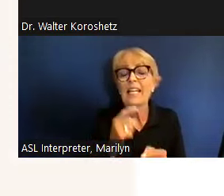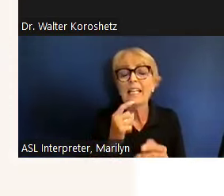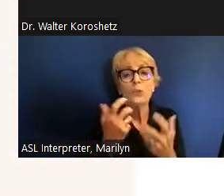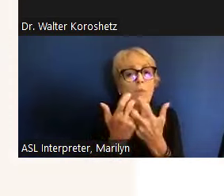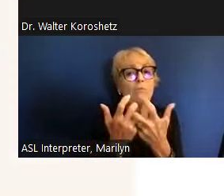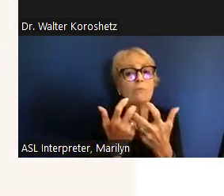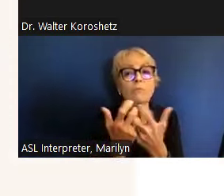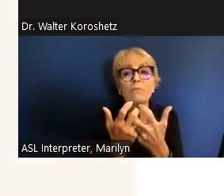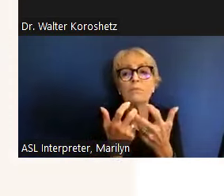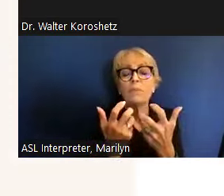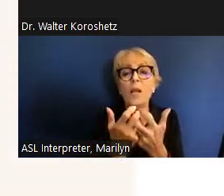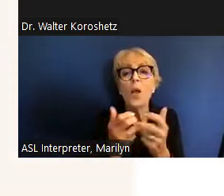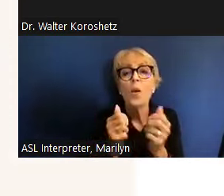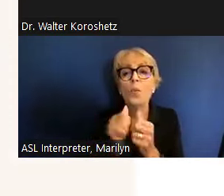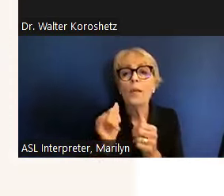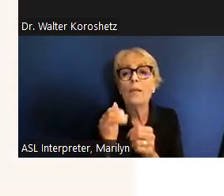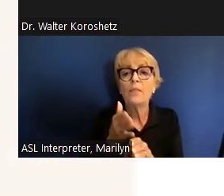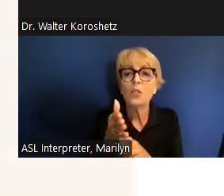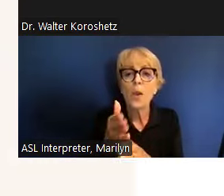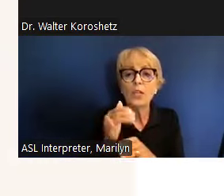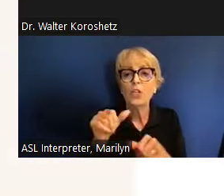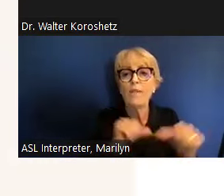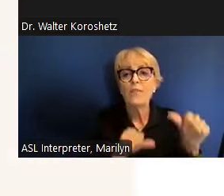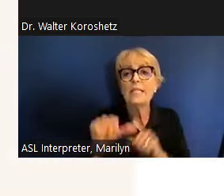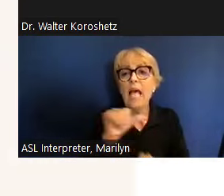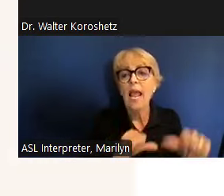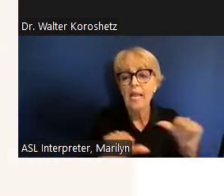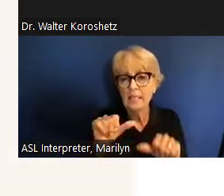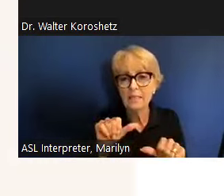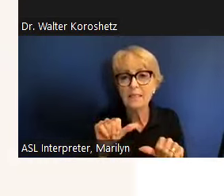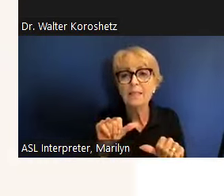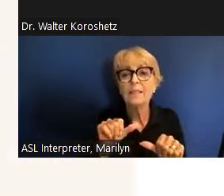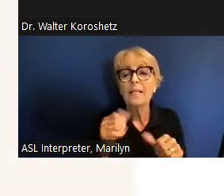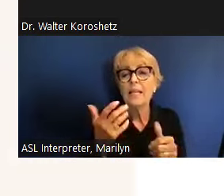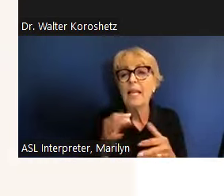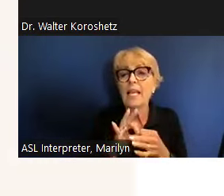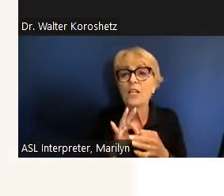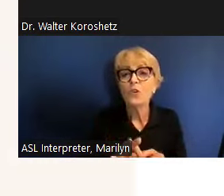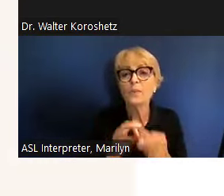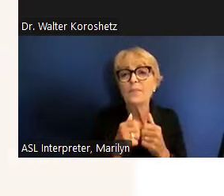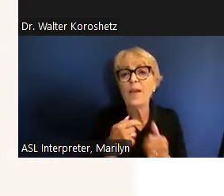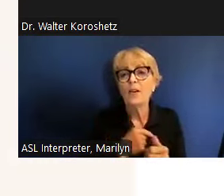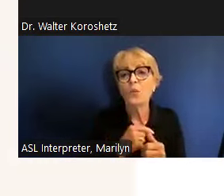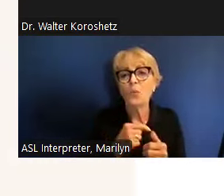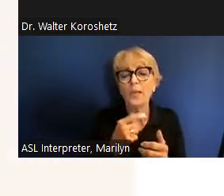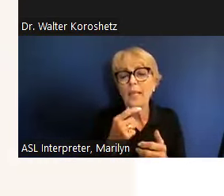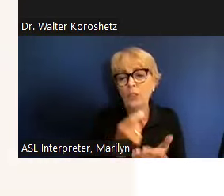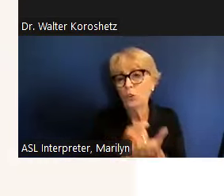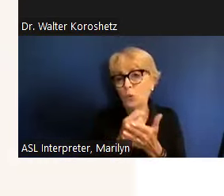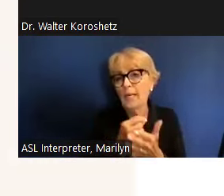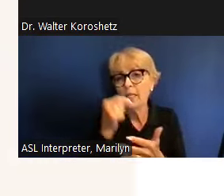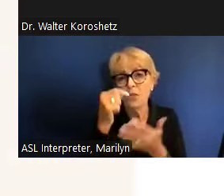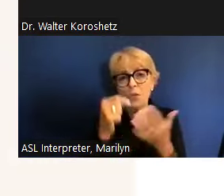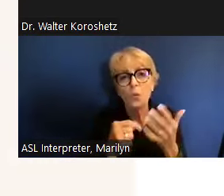the direction of the science in terms of how do we treat these conditions right